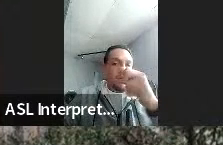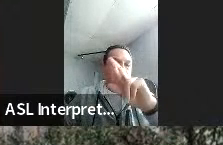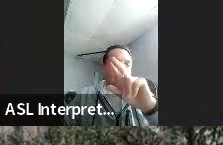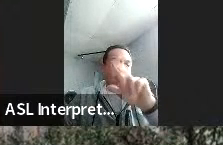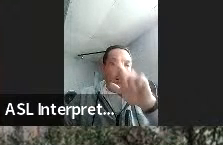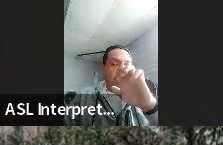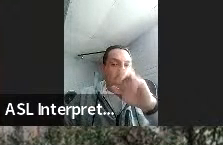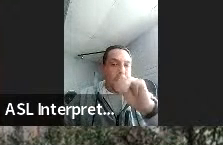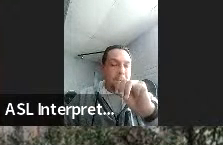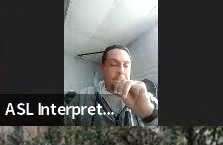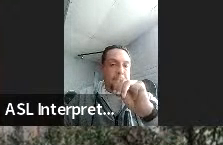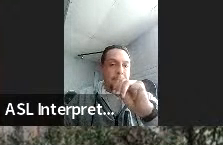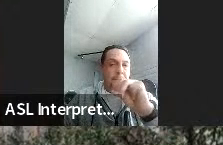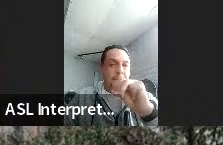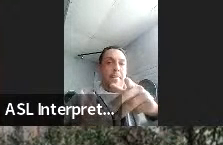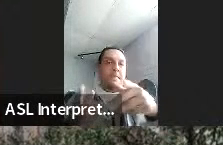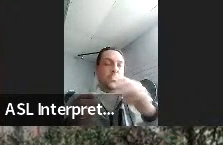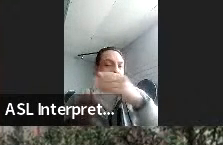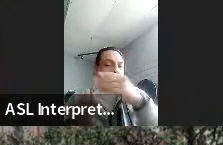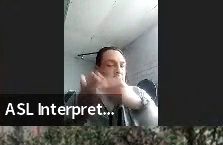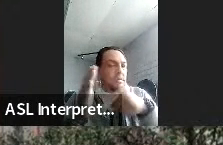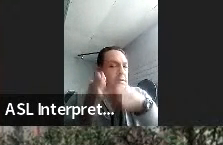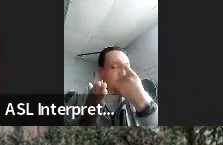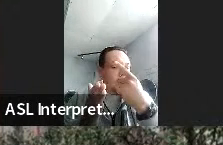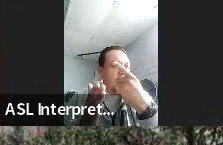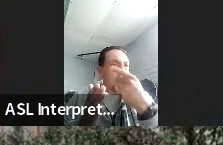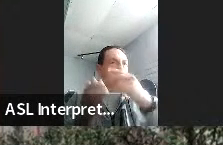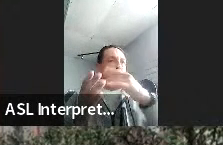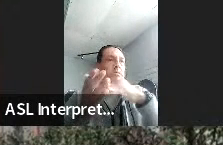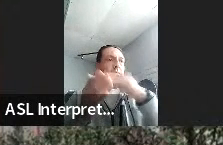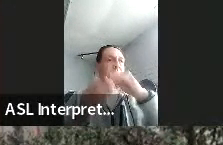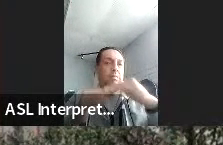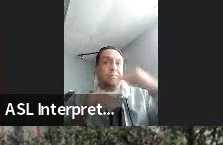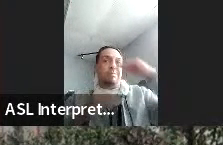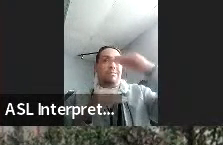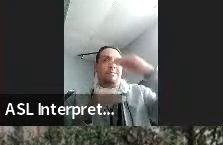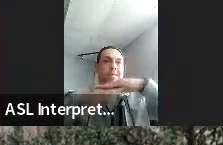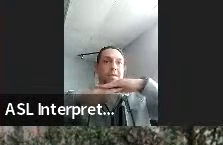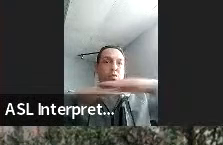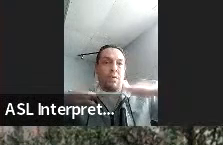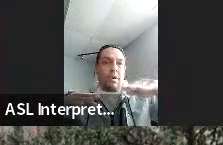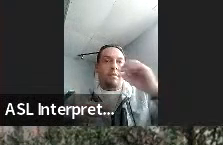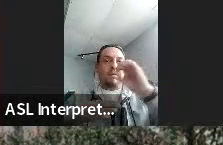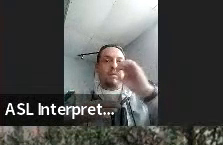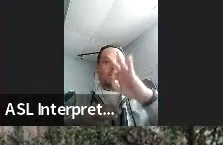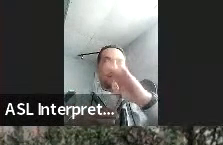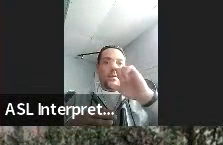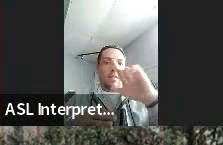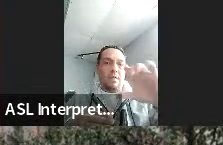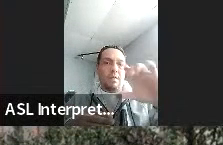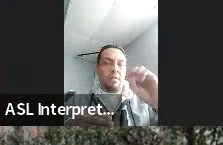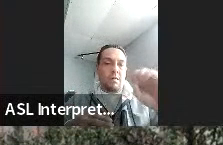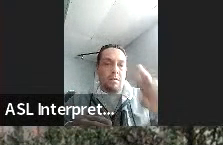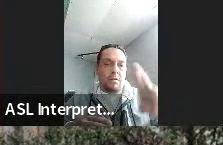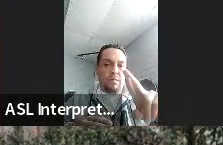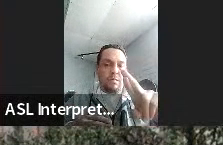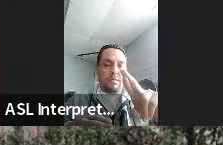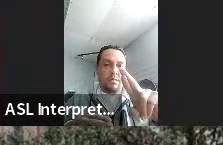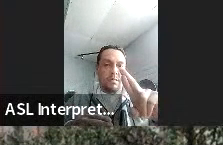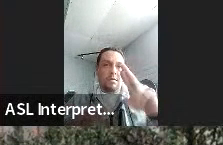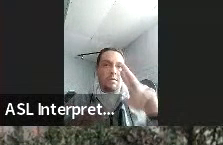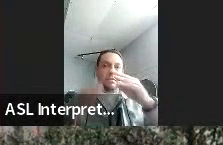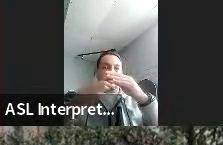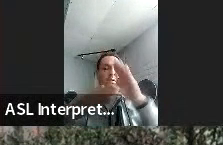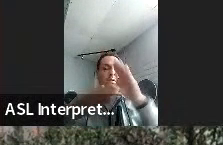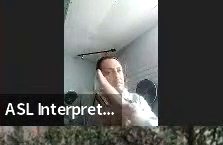that are allowed to locate above the ground floor are prohibited from locating on the ground floor. And so these business types include things